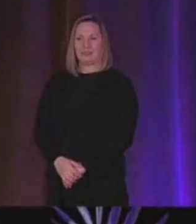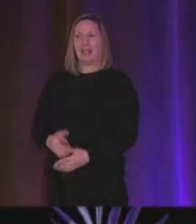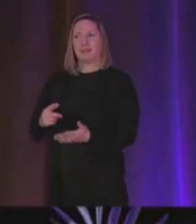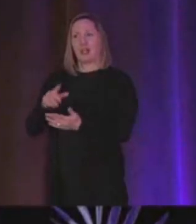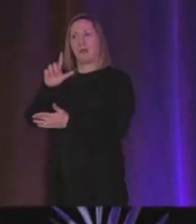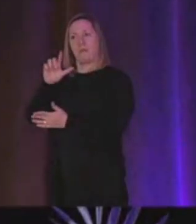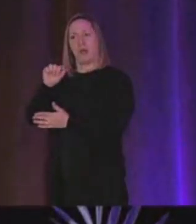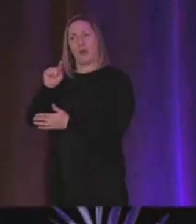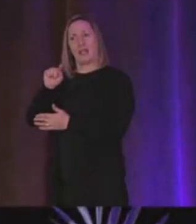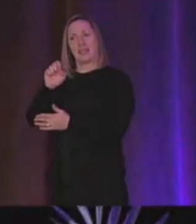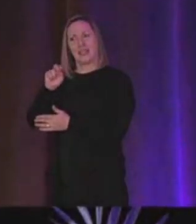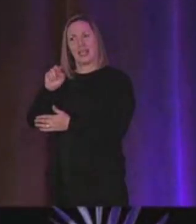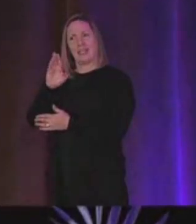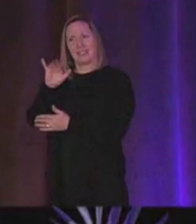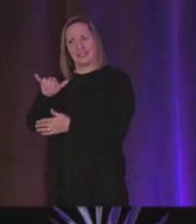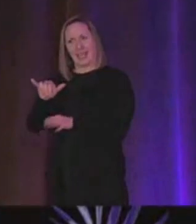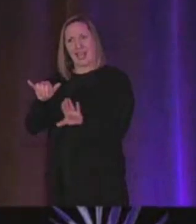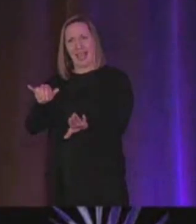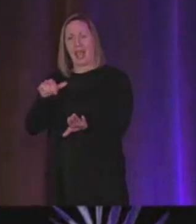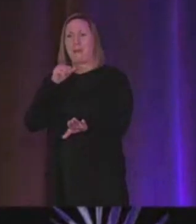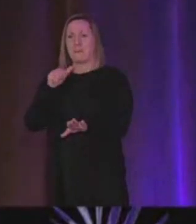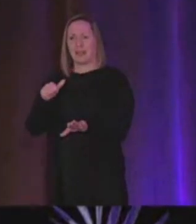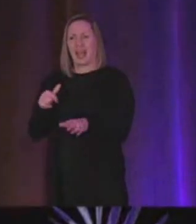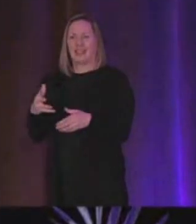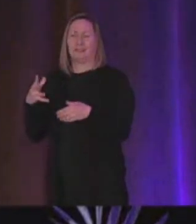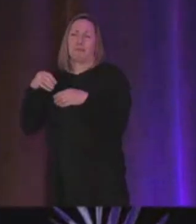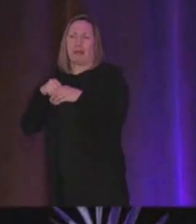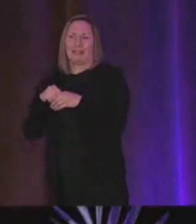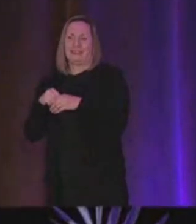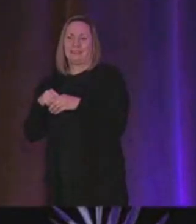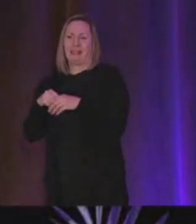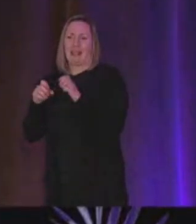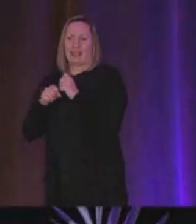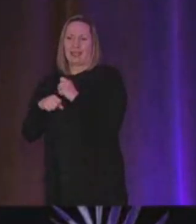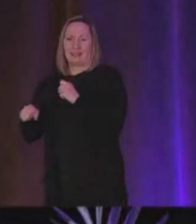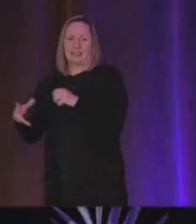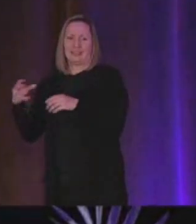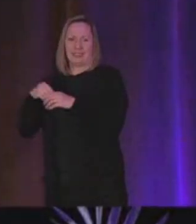not incorporating latency in my model itself.